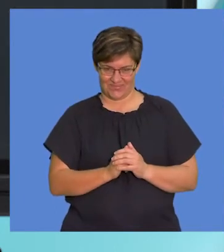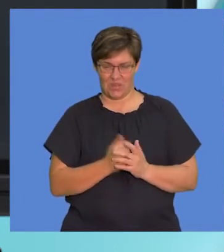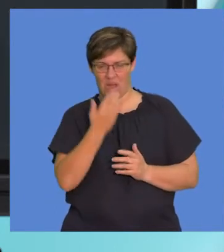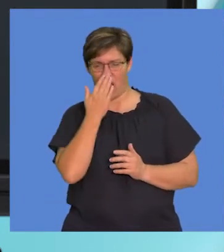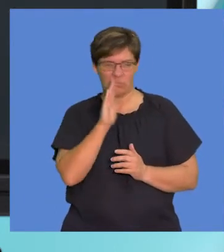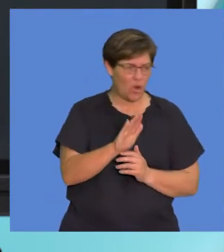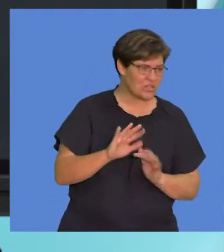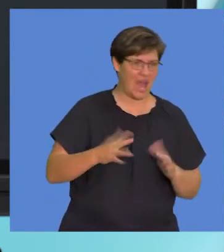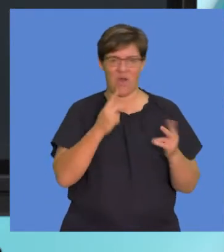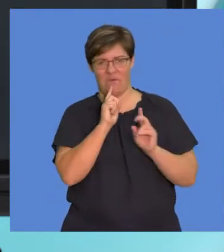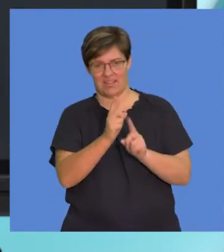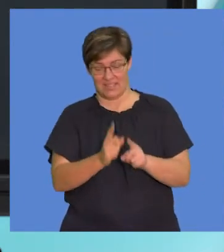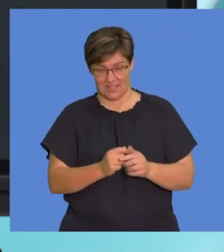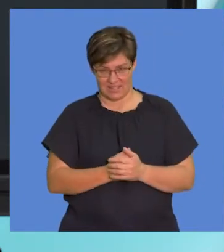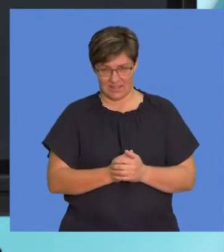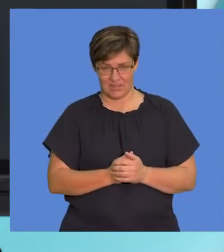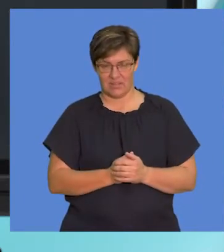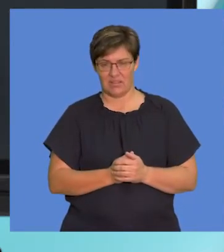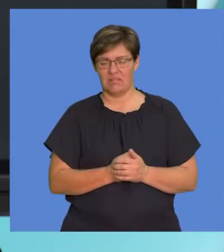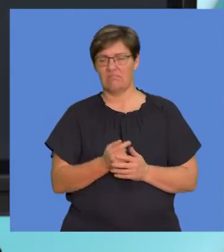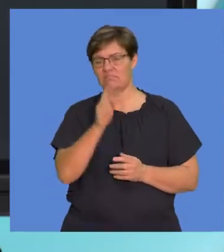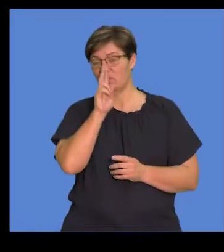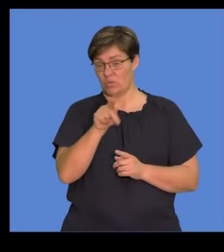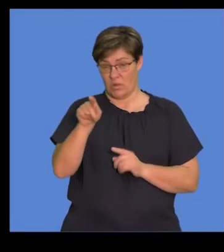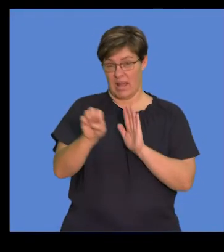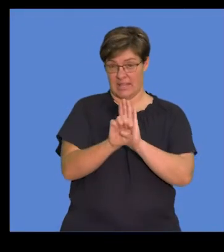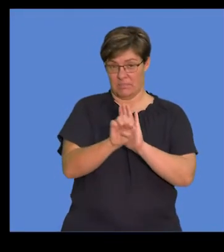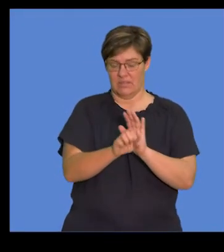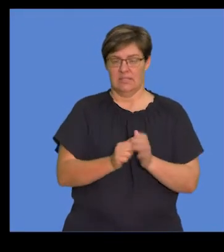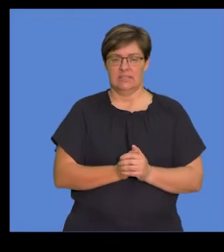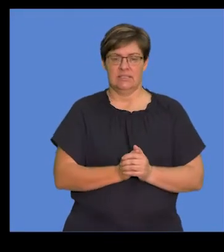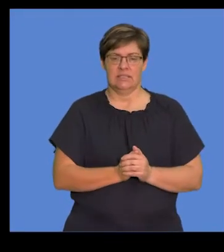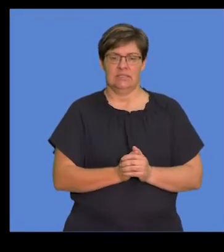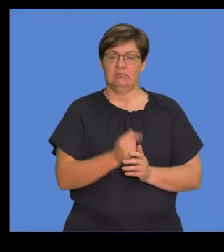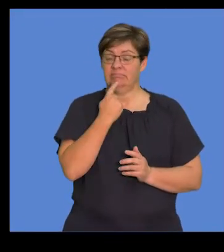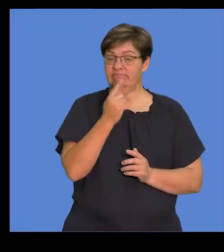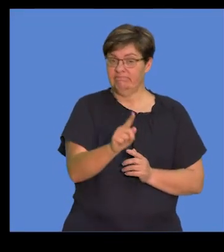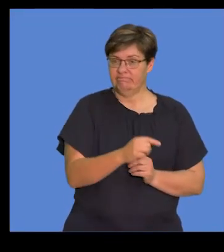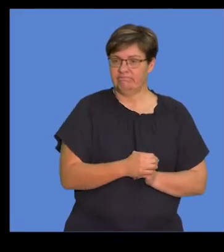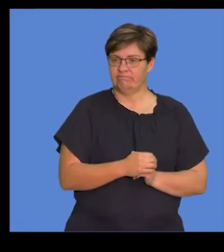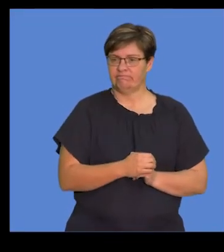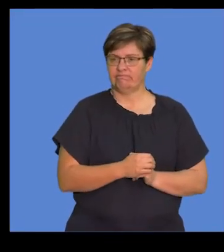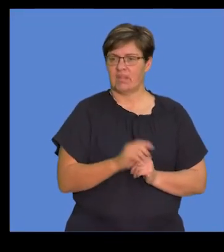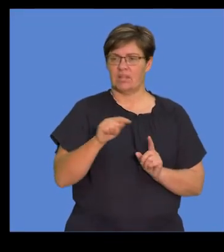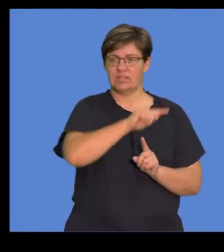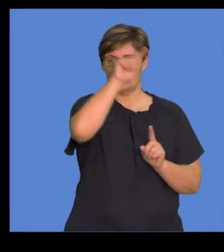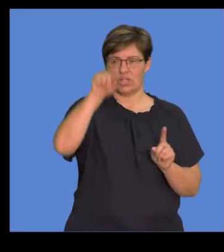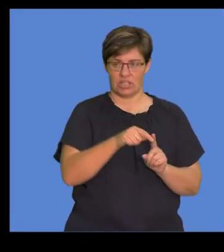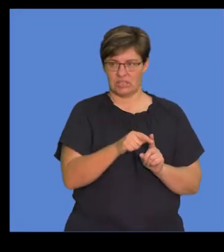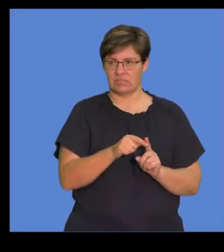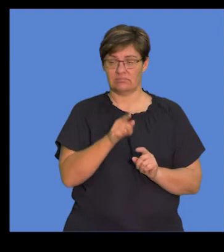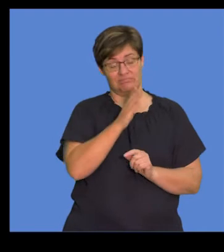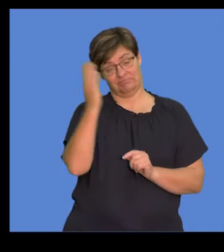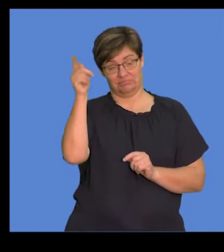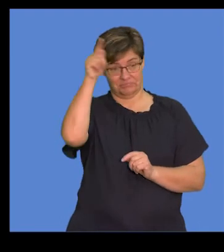or method of solving that particular problem. Let's look at one example here. It says here, the circuit alongside, that's the circuit